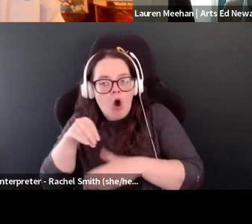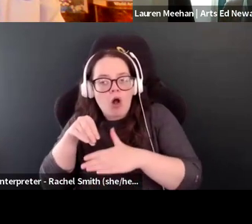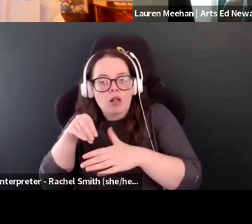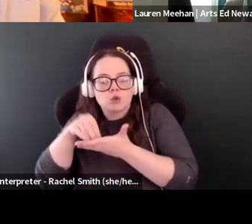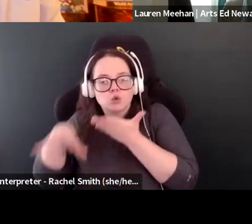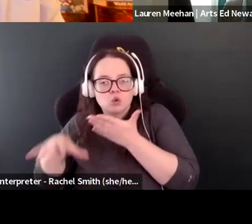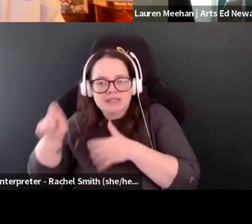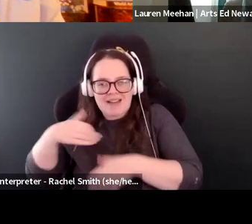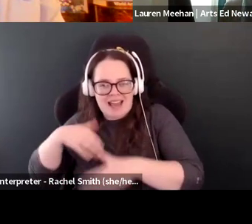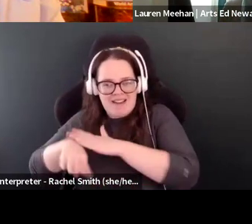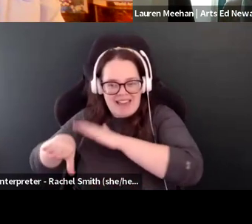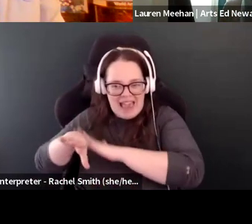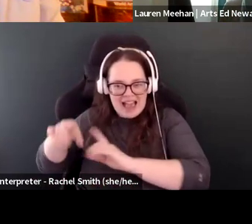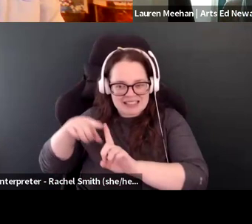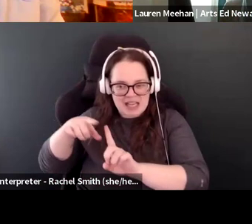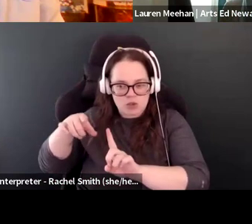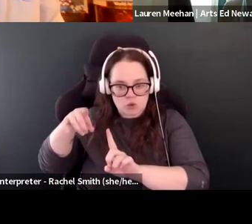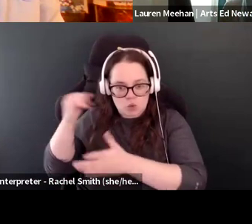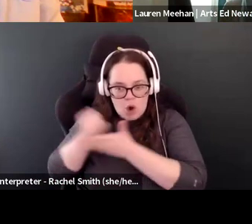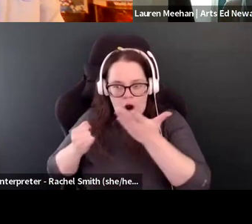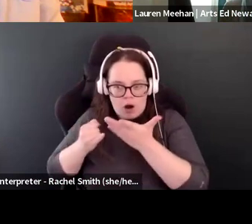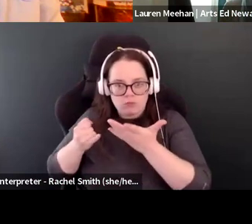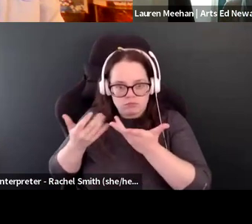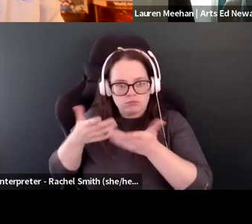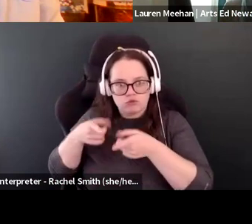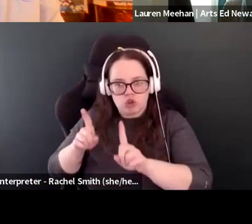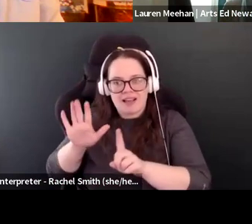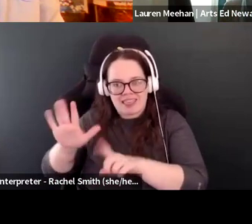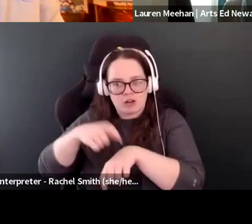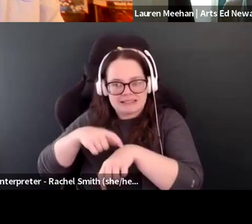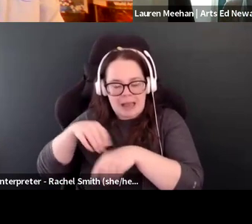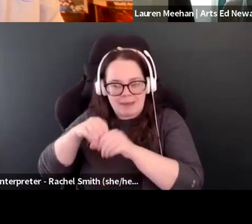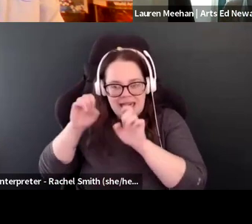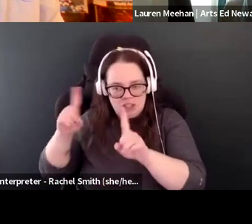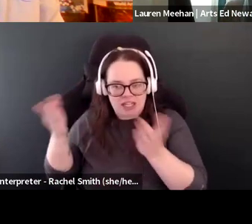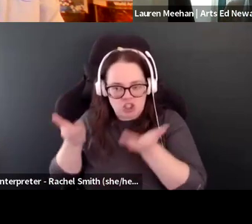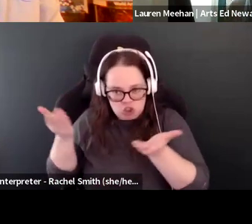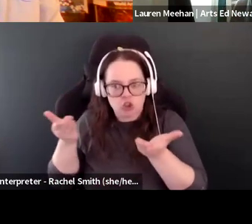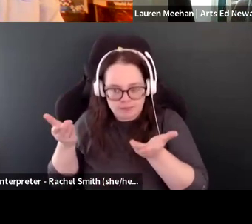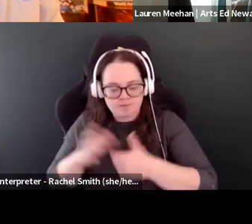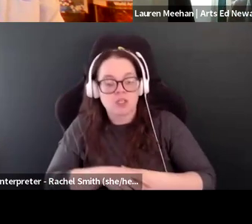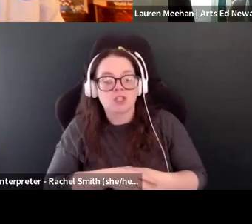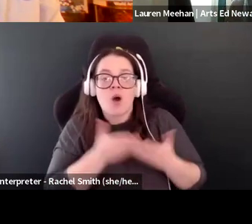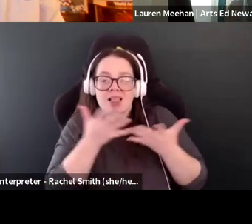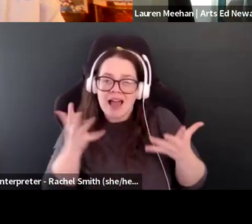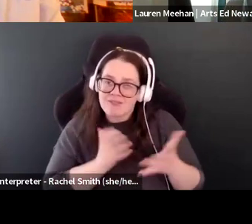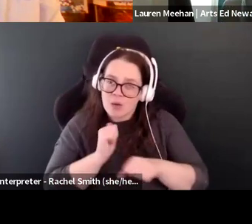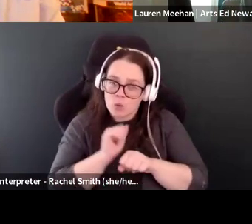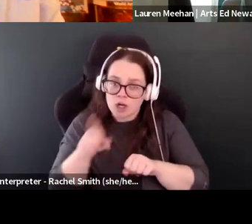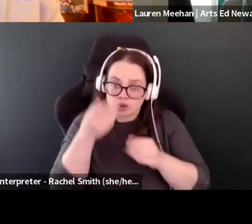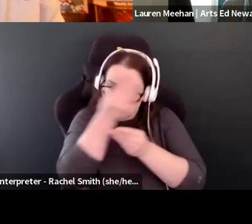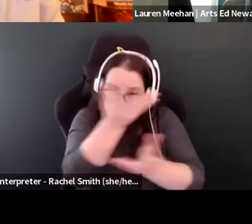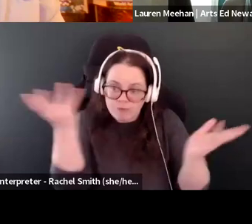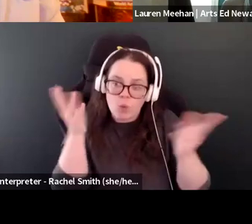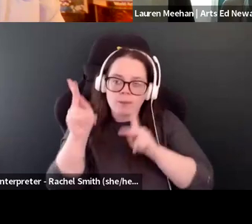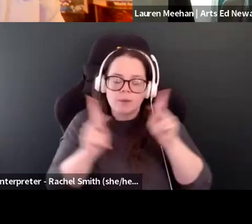the entirety of their education here in the state. So a lot of our work is really just informing people and sharing that information with people